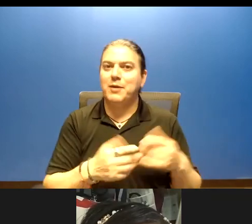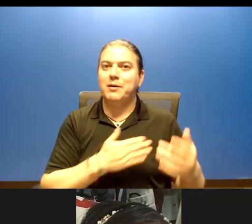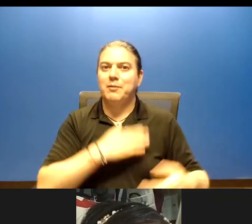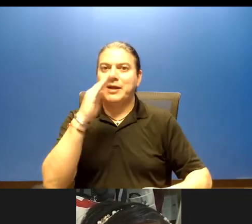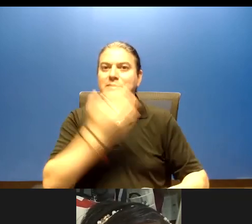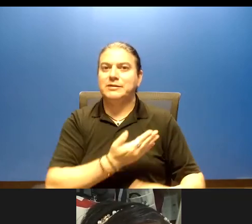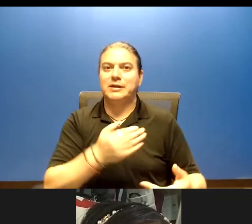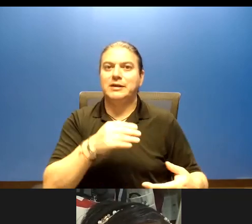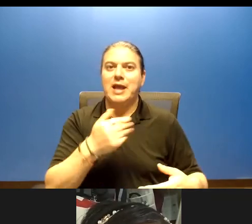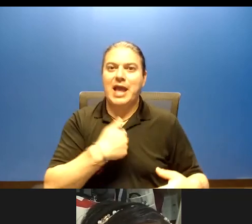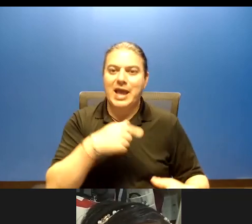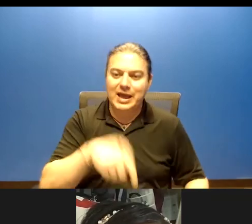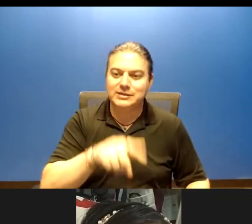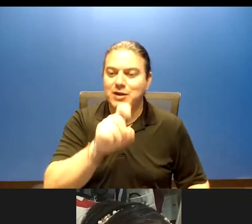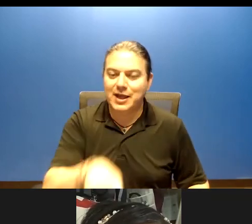restroom?